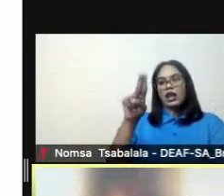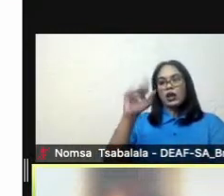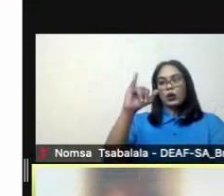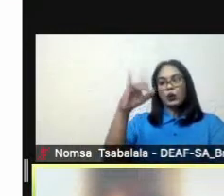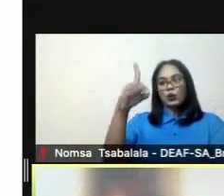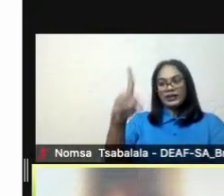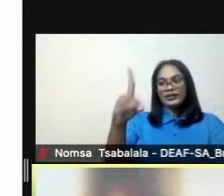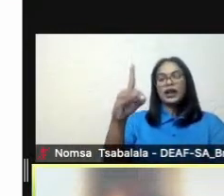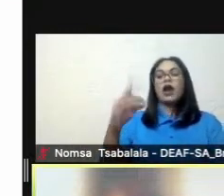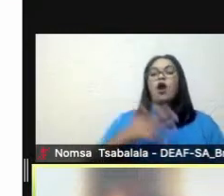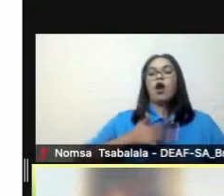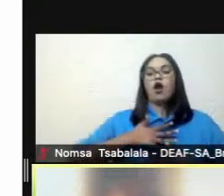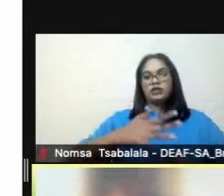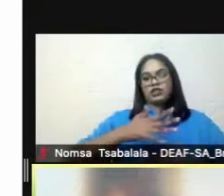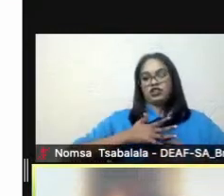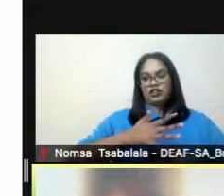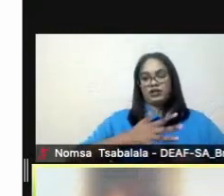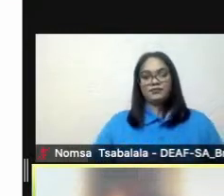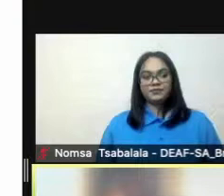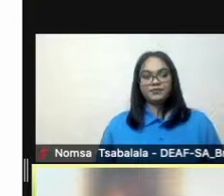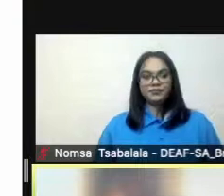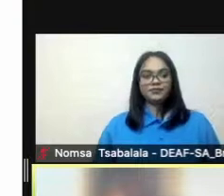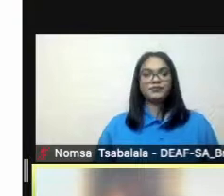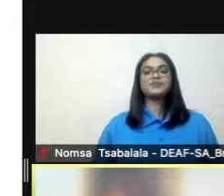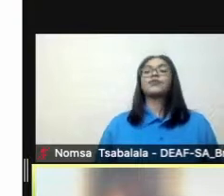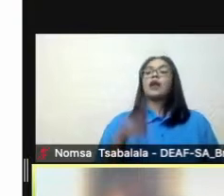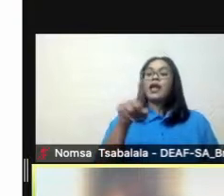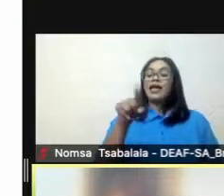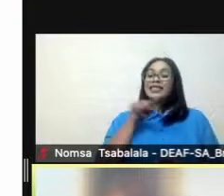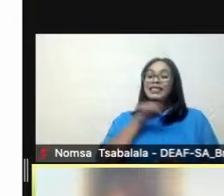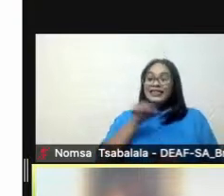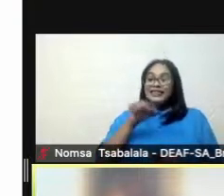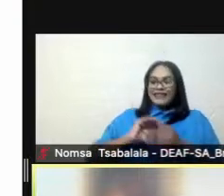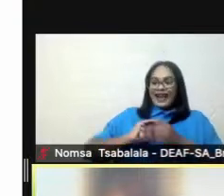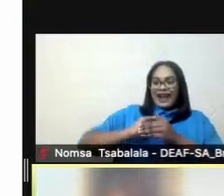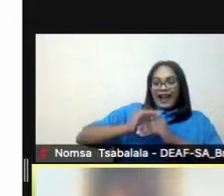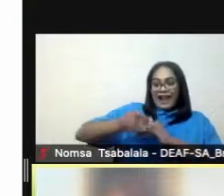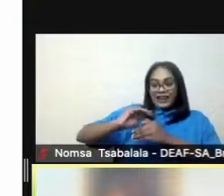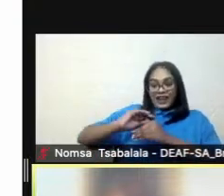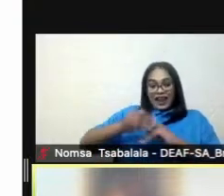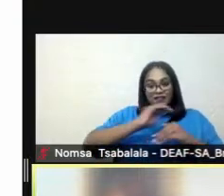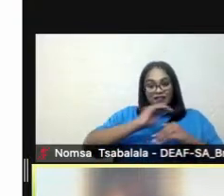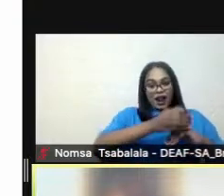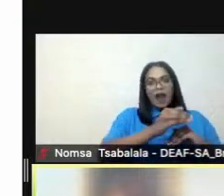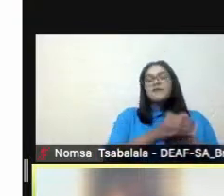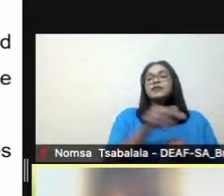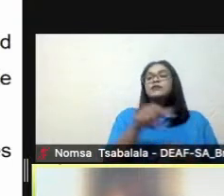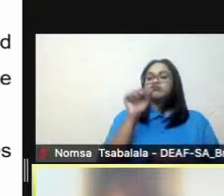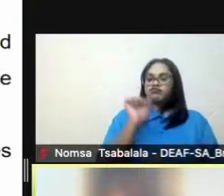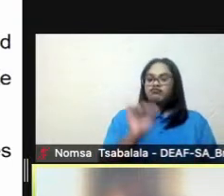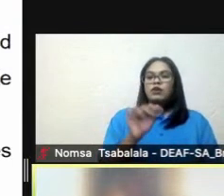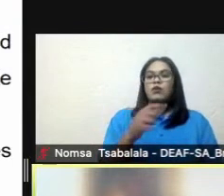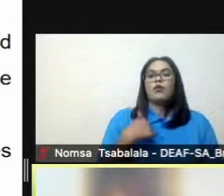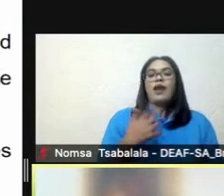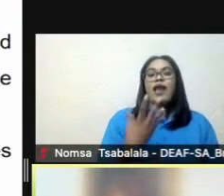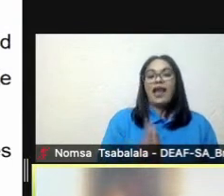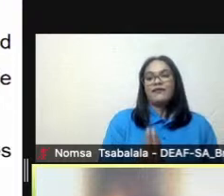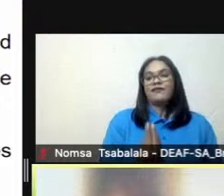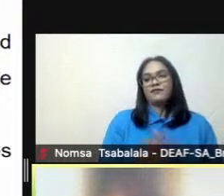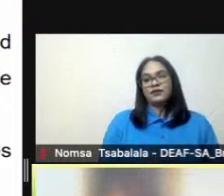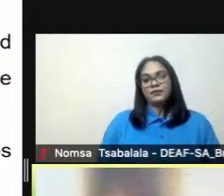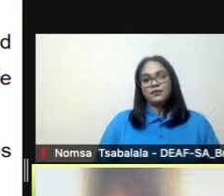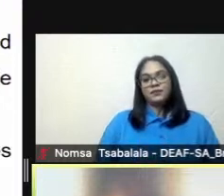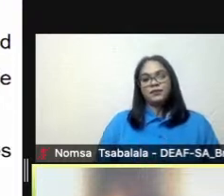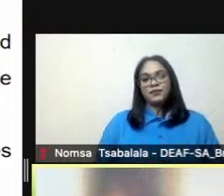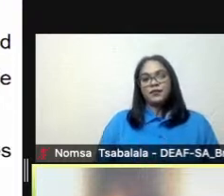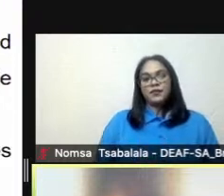because in times of crisis, people may just require some bit of refreshing, even if they have knowledge about some of these aspects. What